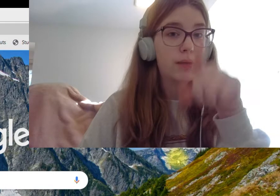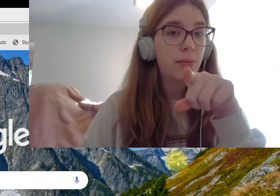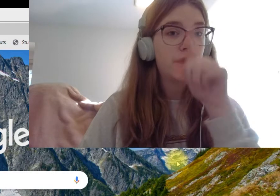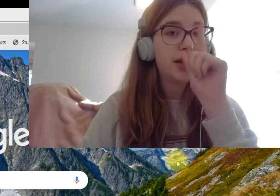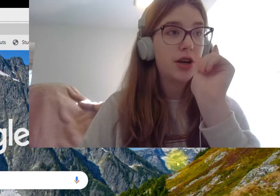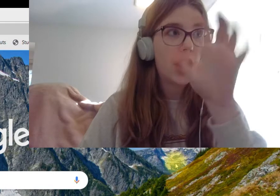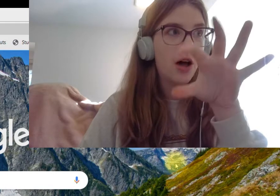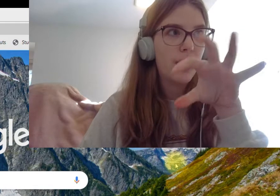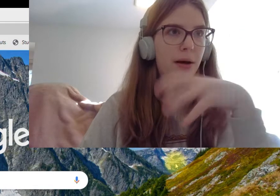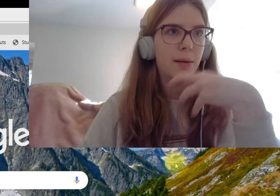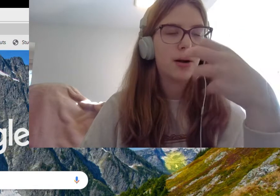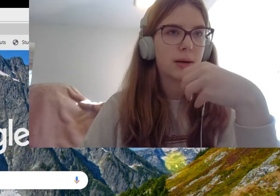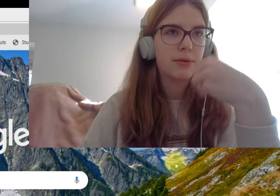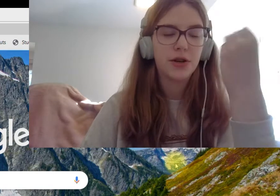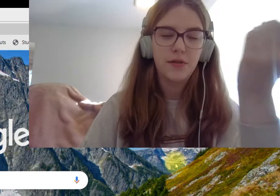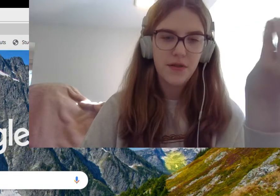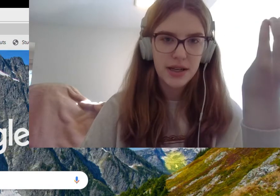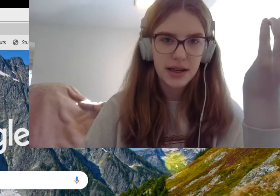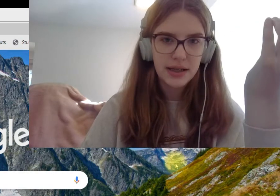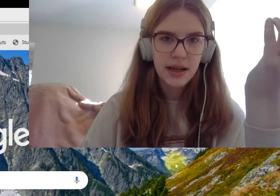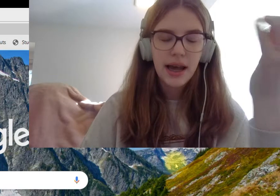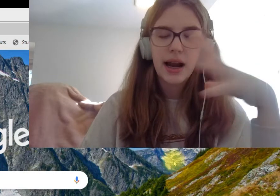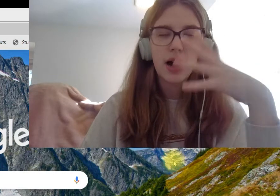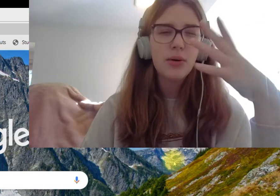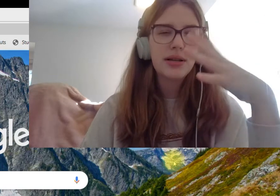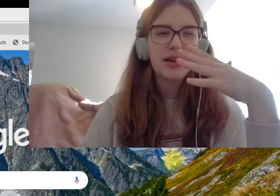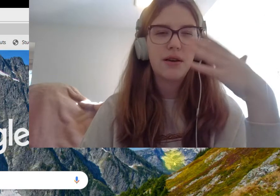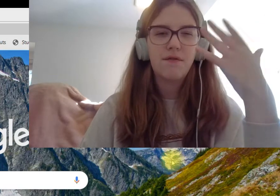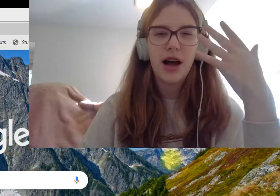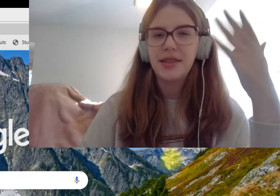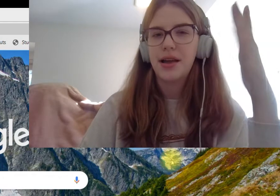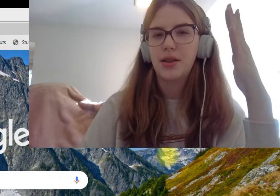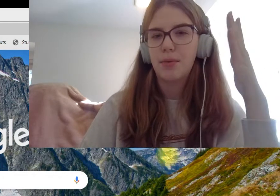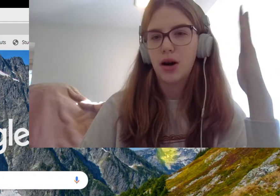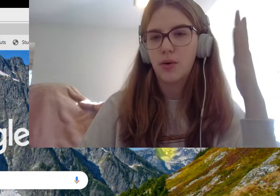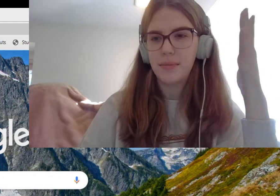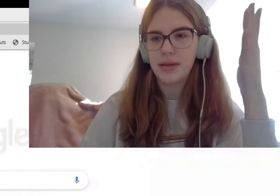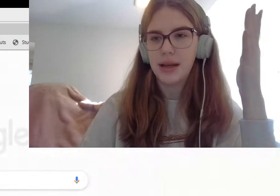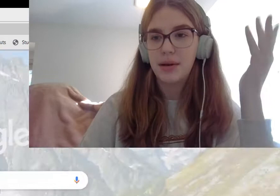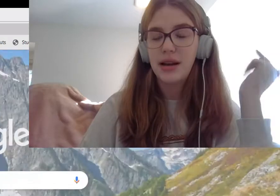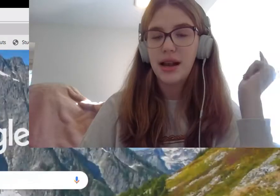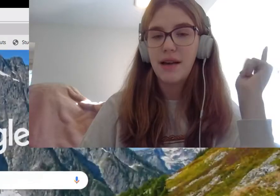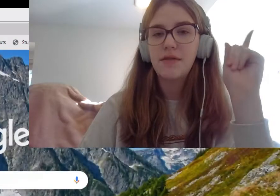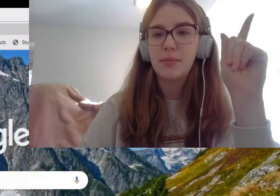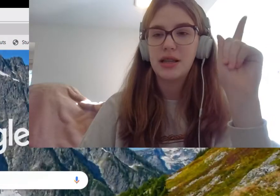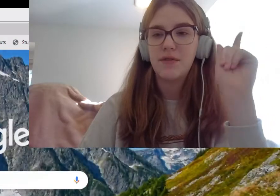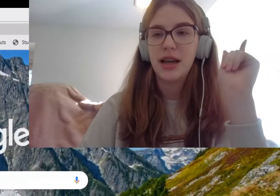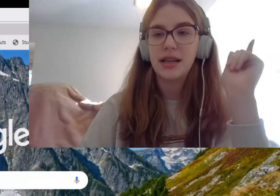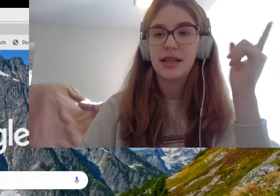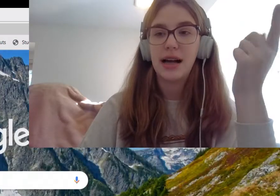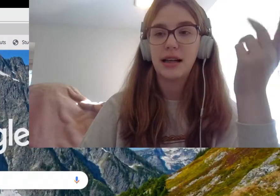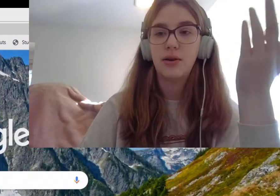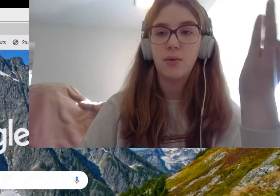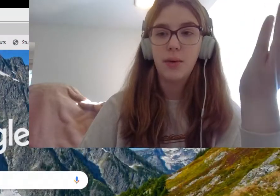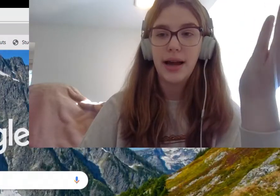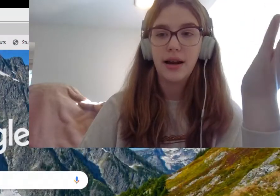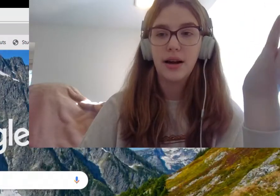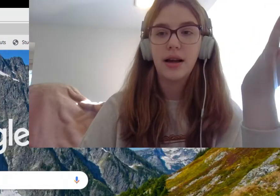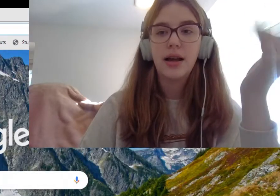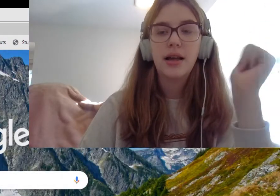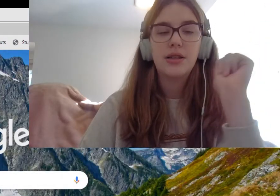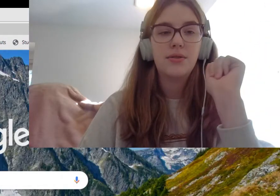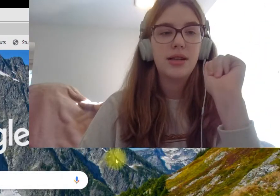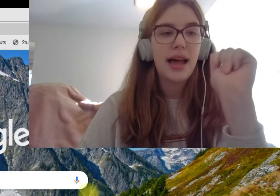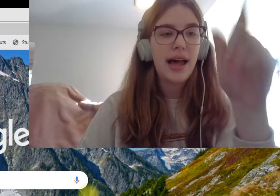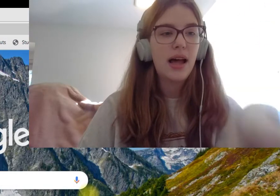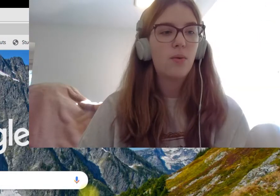that you should probably know about a park before you visit it. And I always say you can find that on the park website, but I never have specified exactly where.